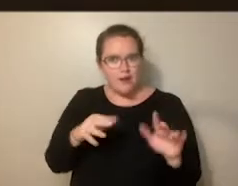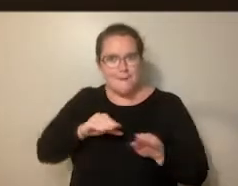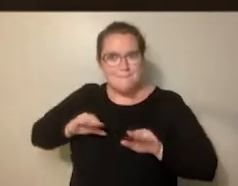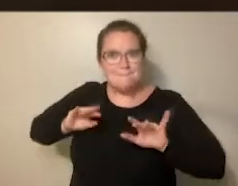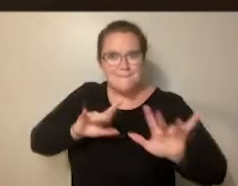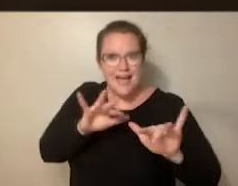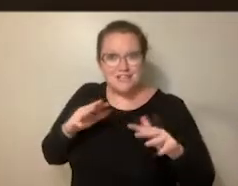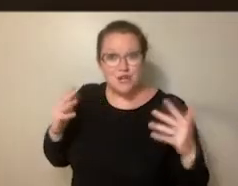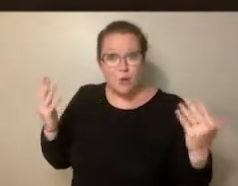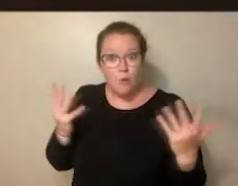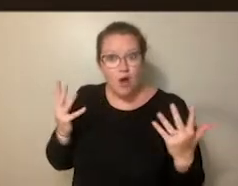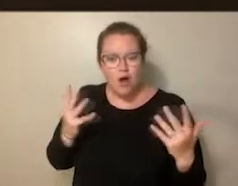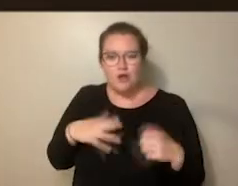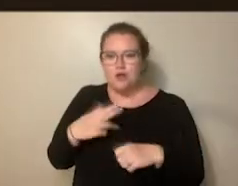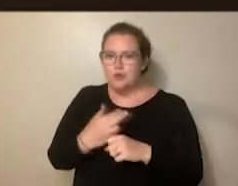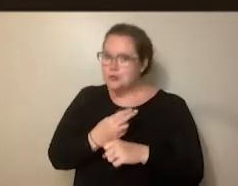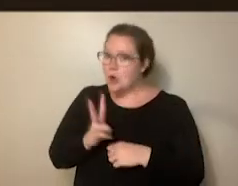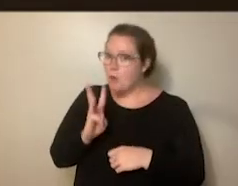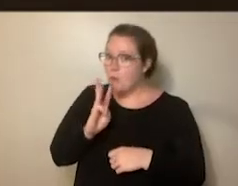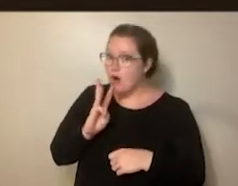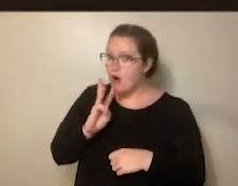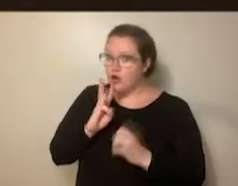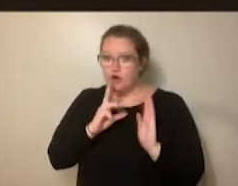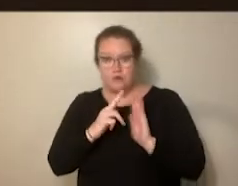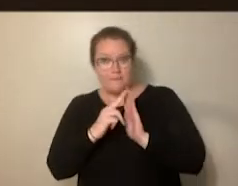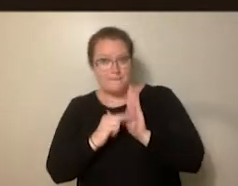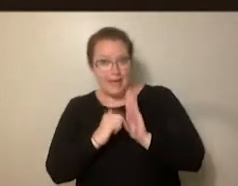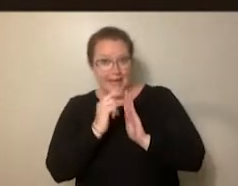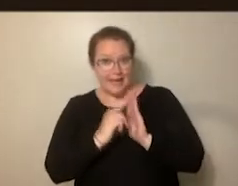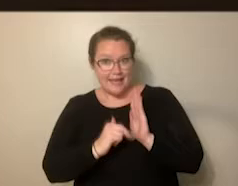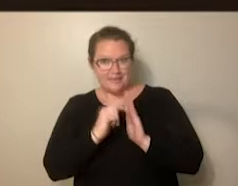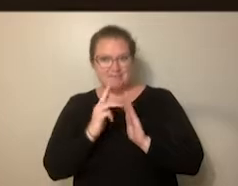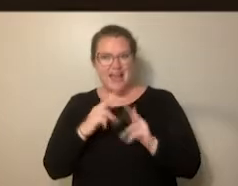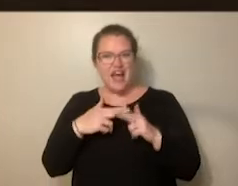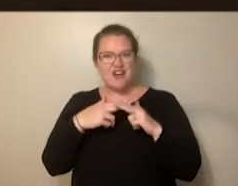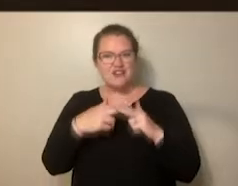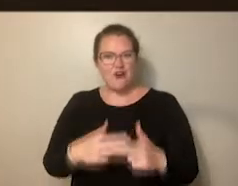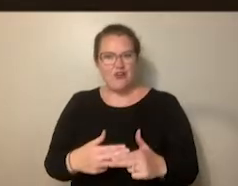trick using water and a paintbrush. I like to call it